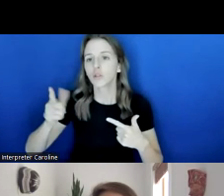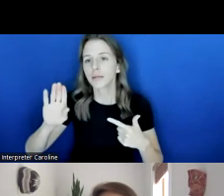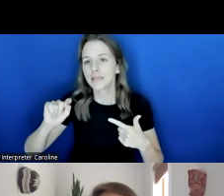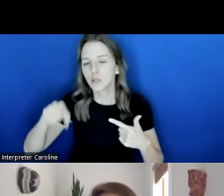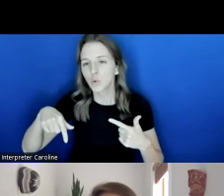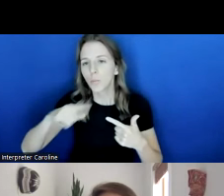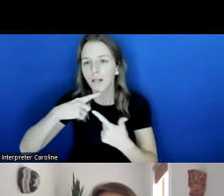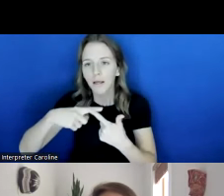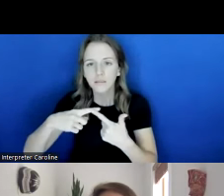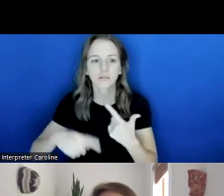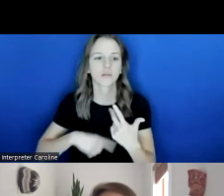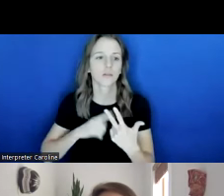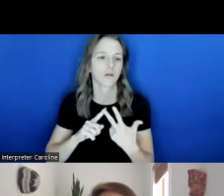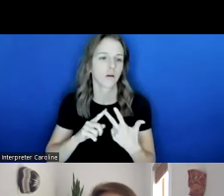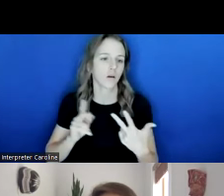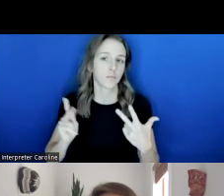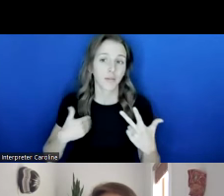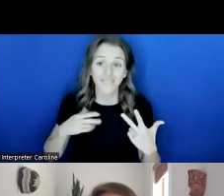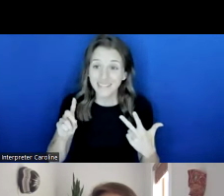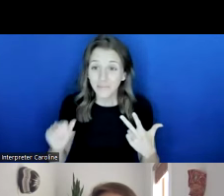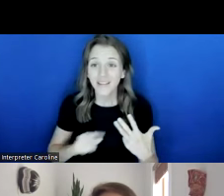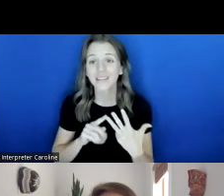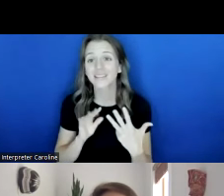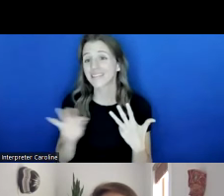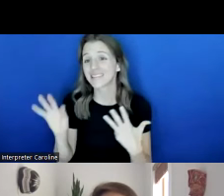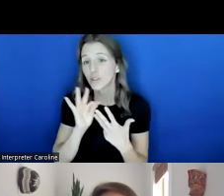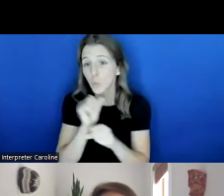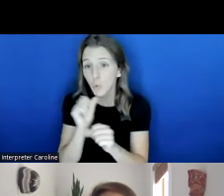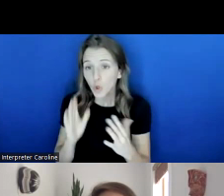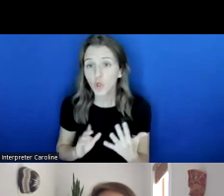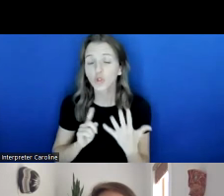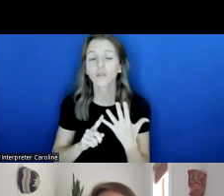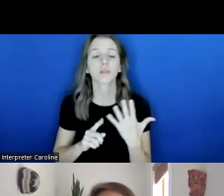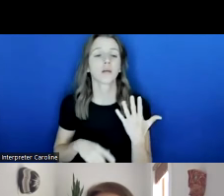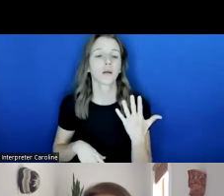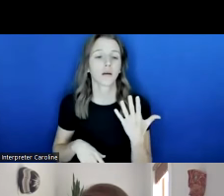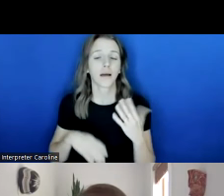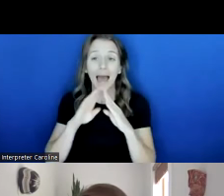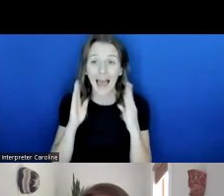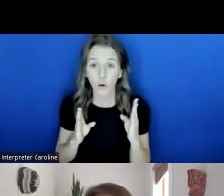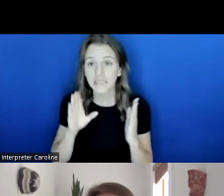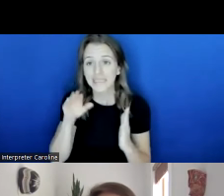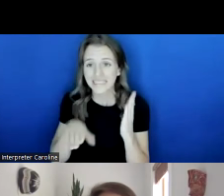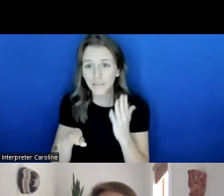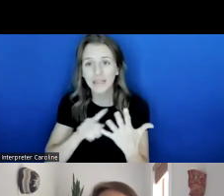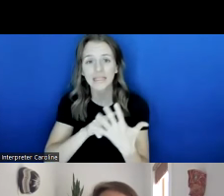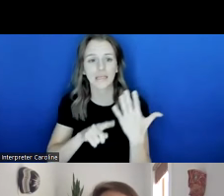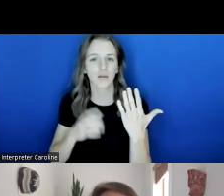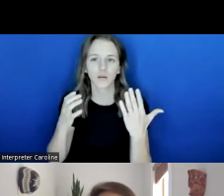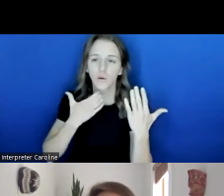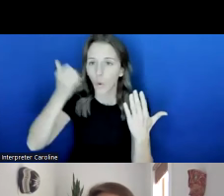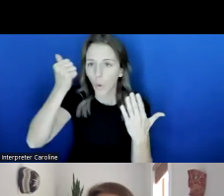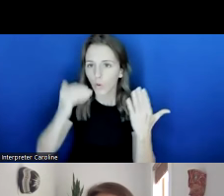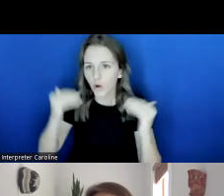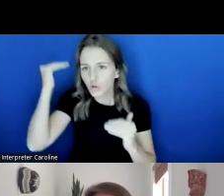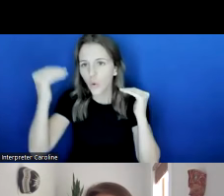essential workers, people experiencing housing instability, older adults, and individuals living in the areas